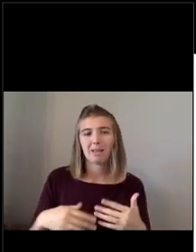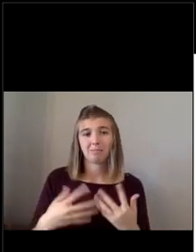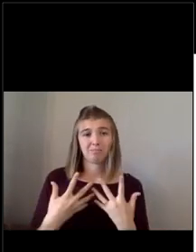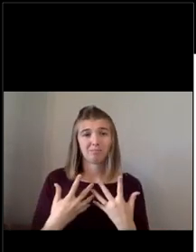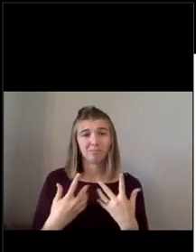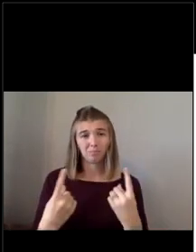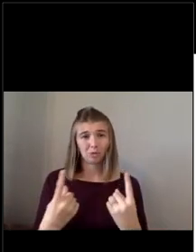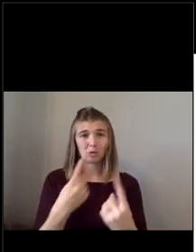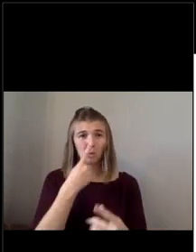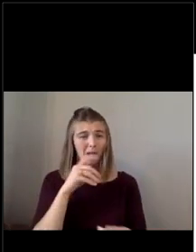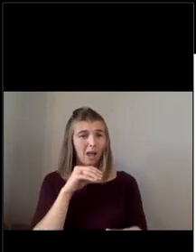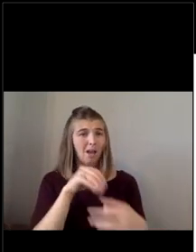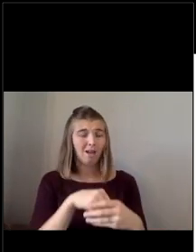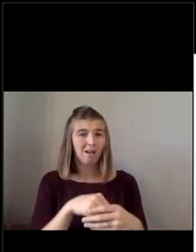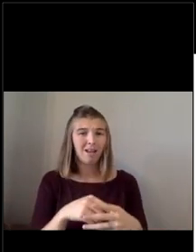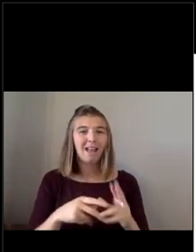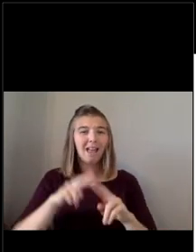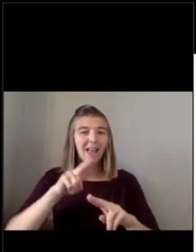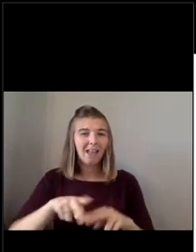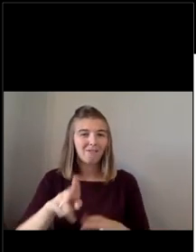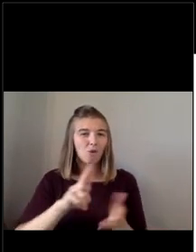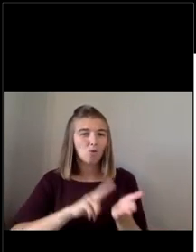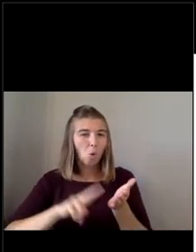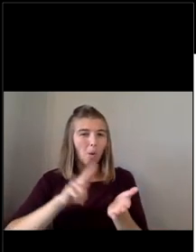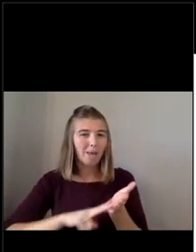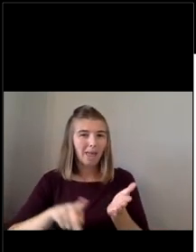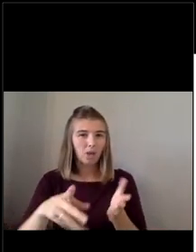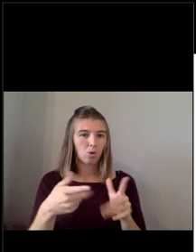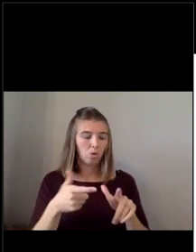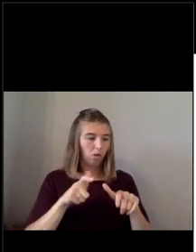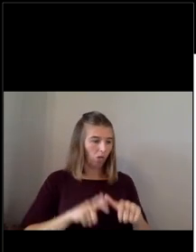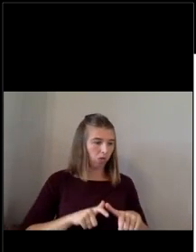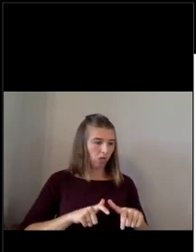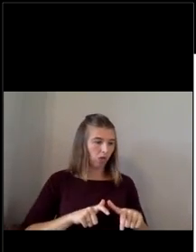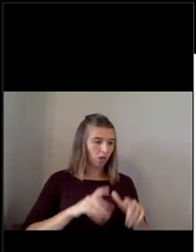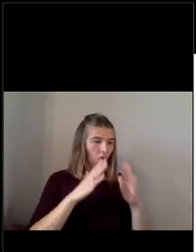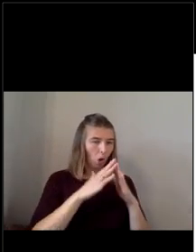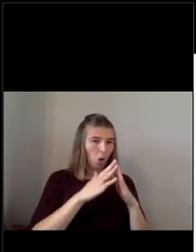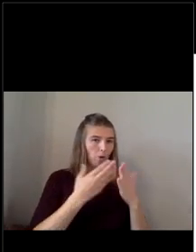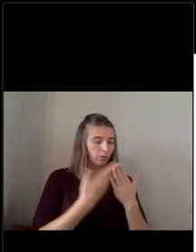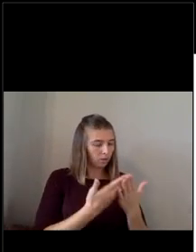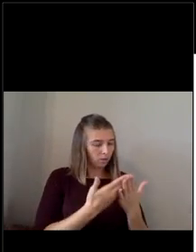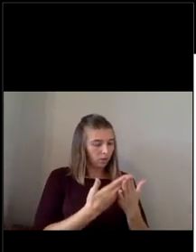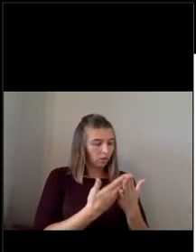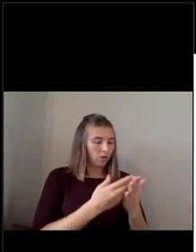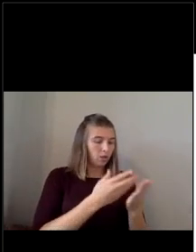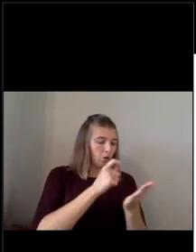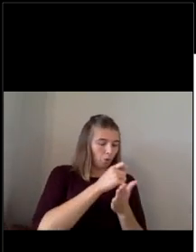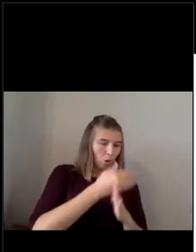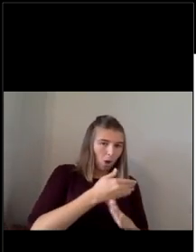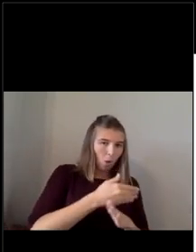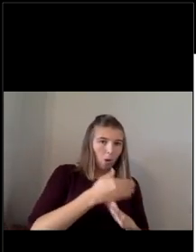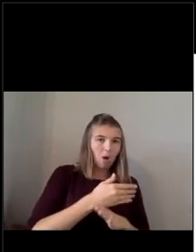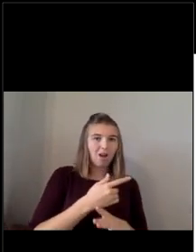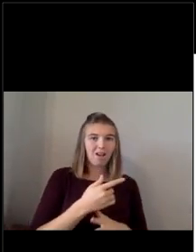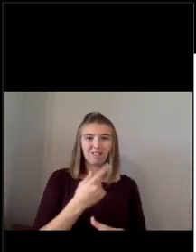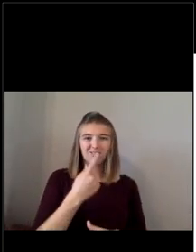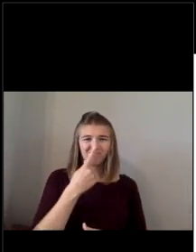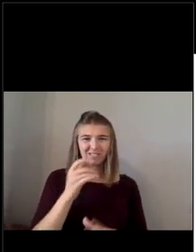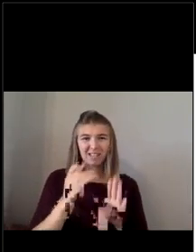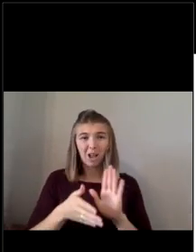leave the house or barely leave the office, you can't interact. It can be the greengrocer or the cute coffee guy. It doesn't